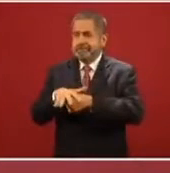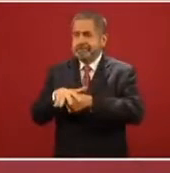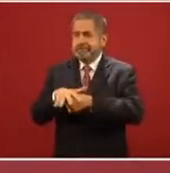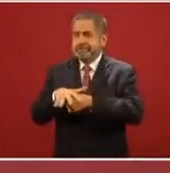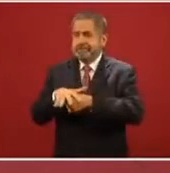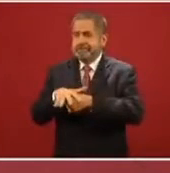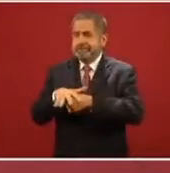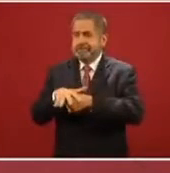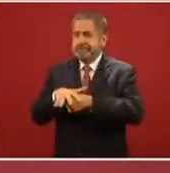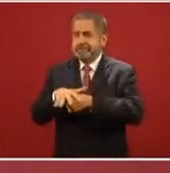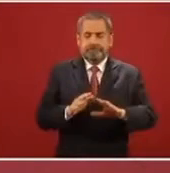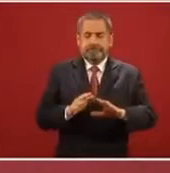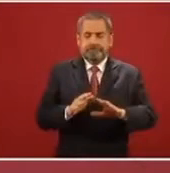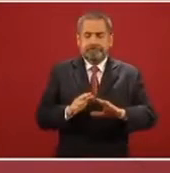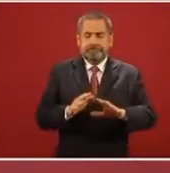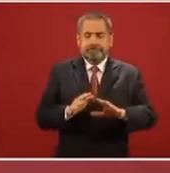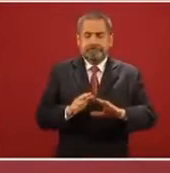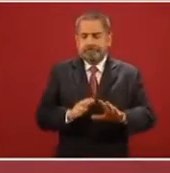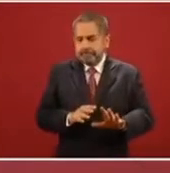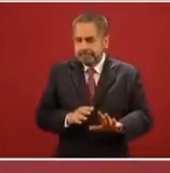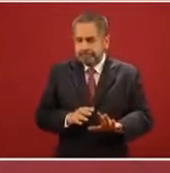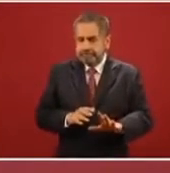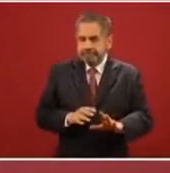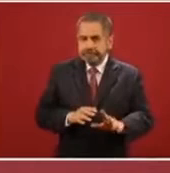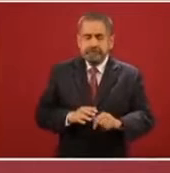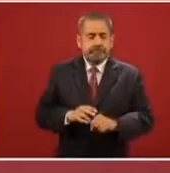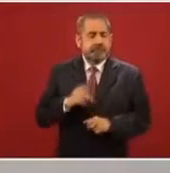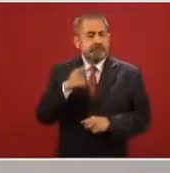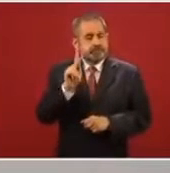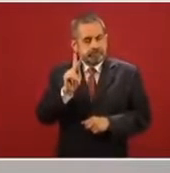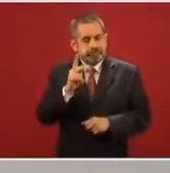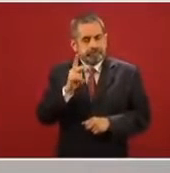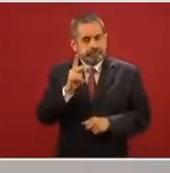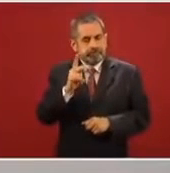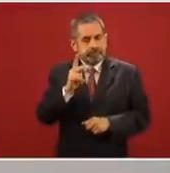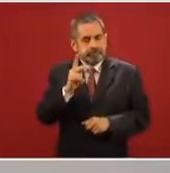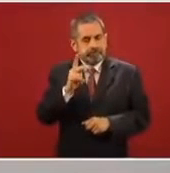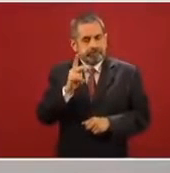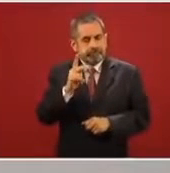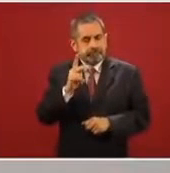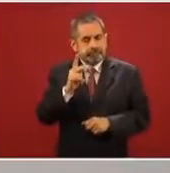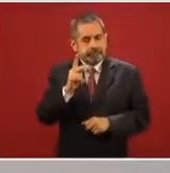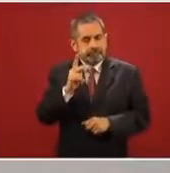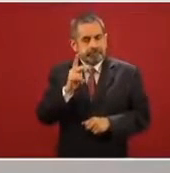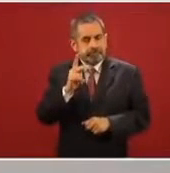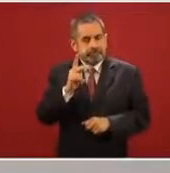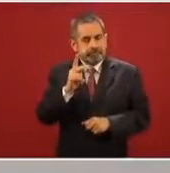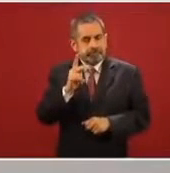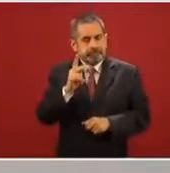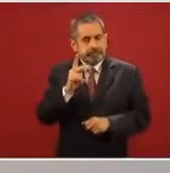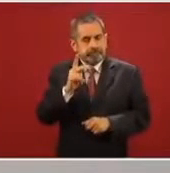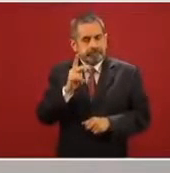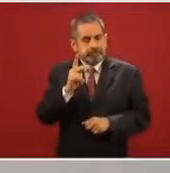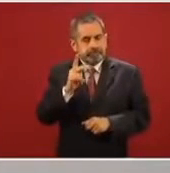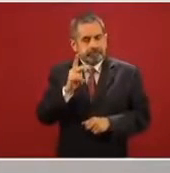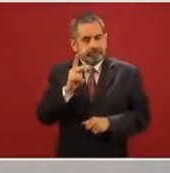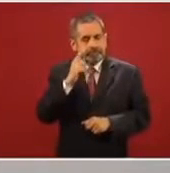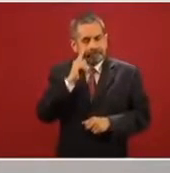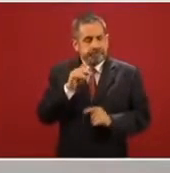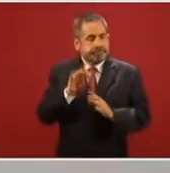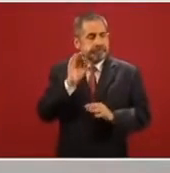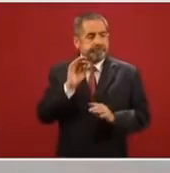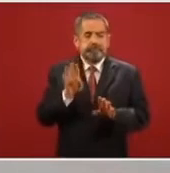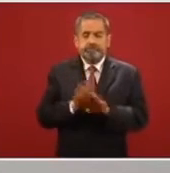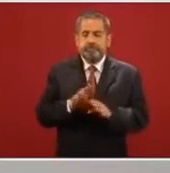political dynamic sin que uno encuentre, without us being able to find,